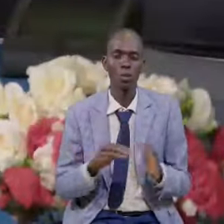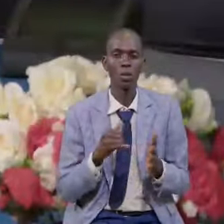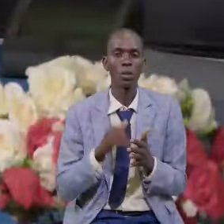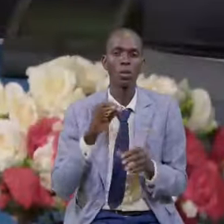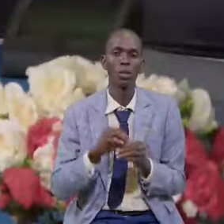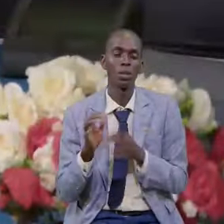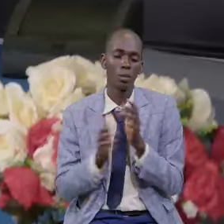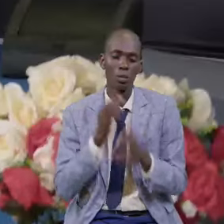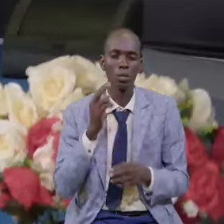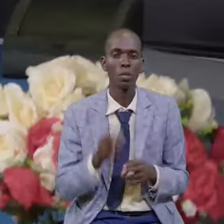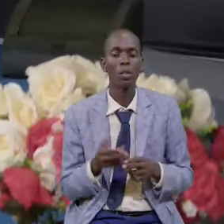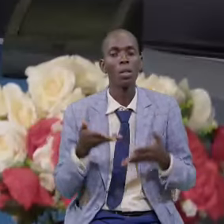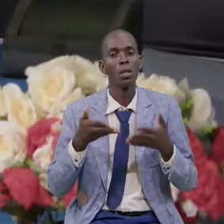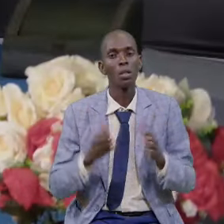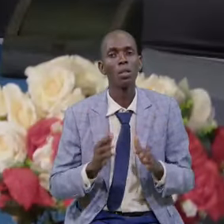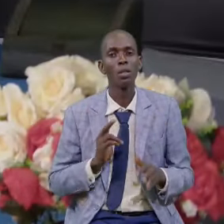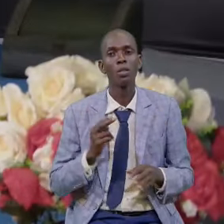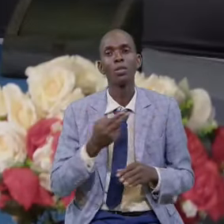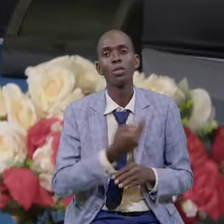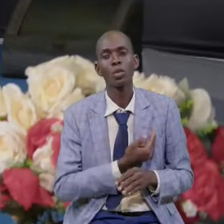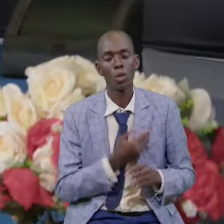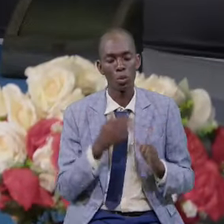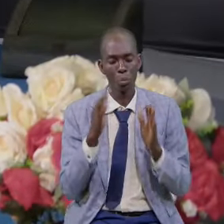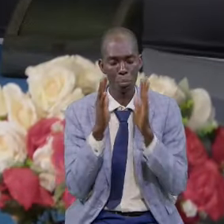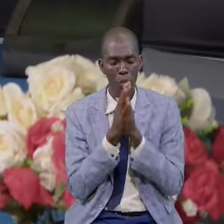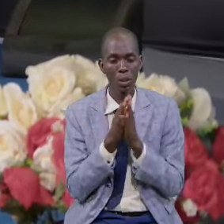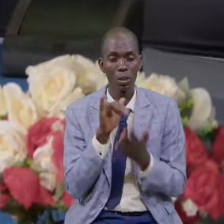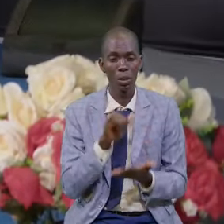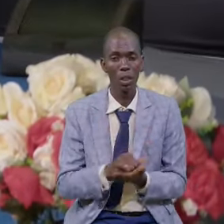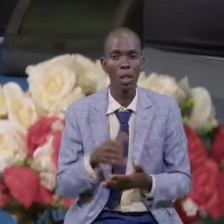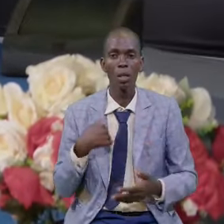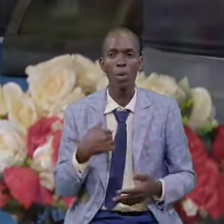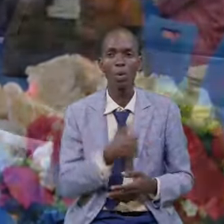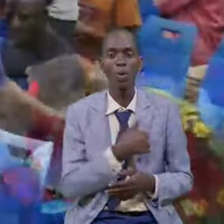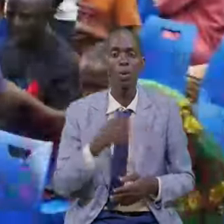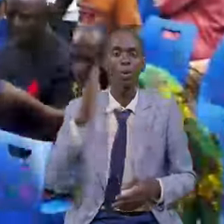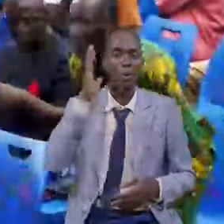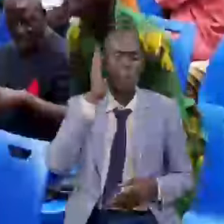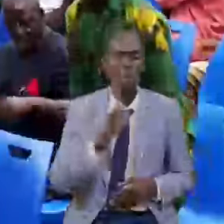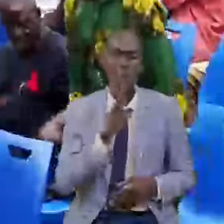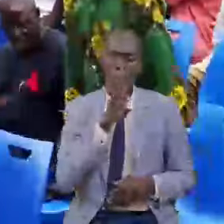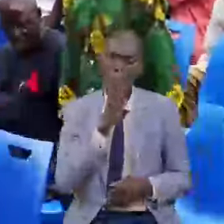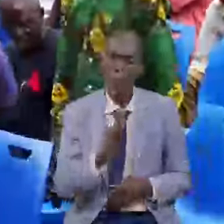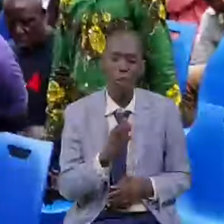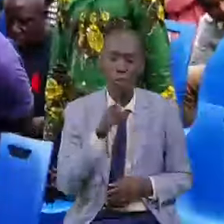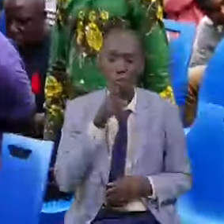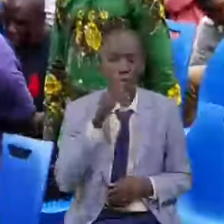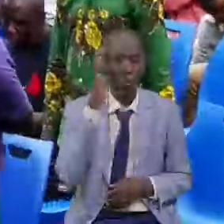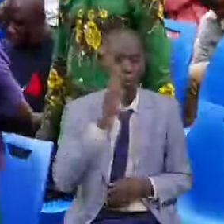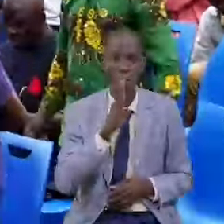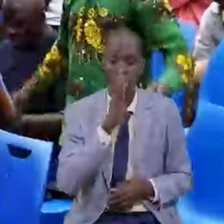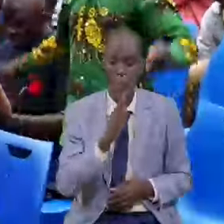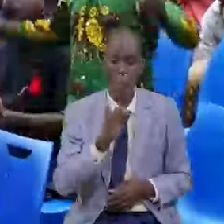and tell the Lord, we will be, you will be, I will be a